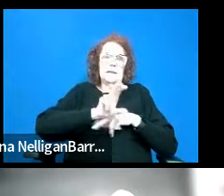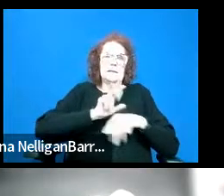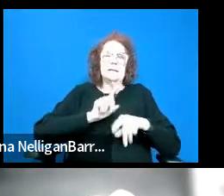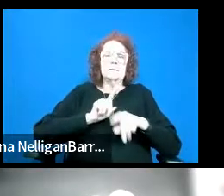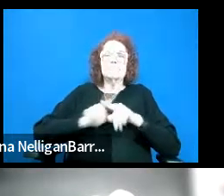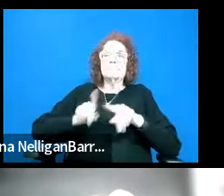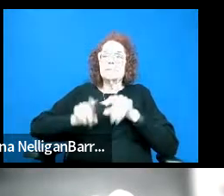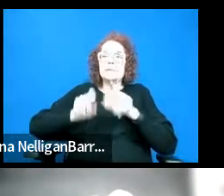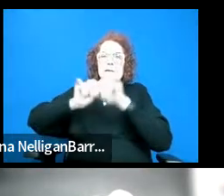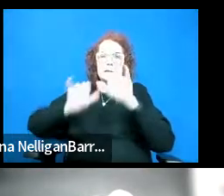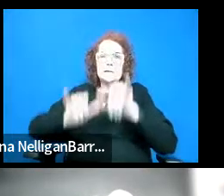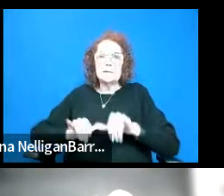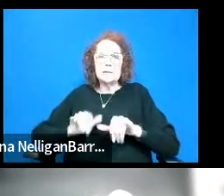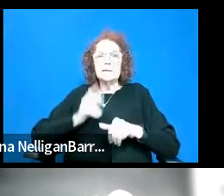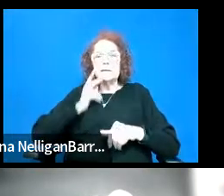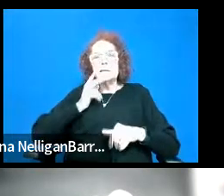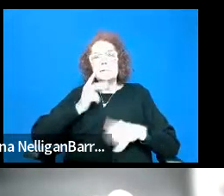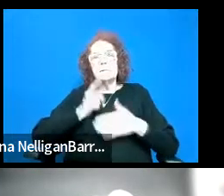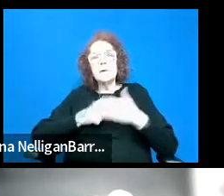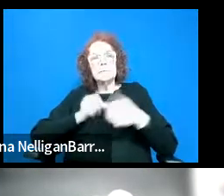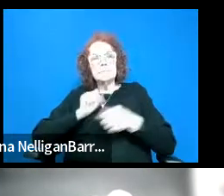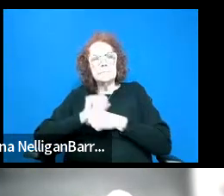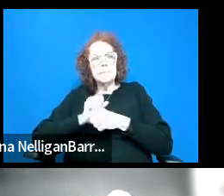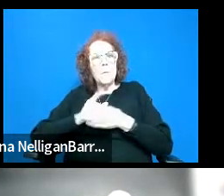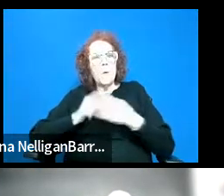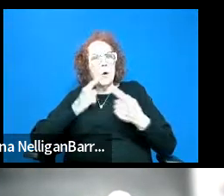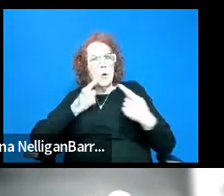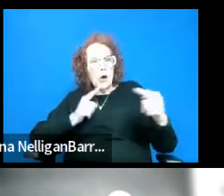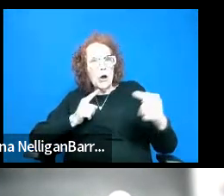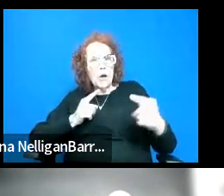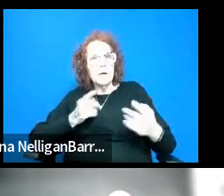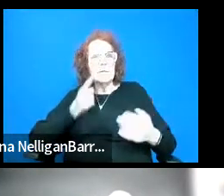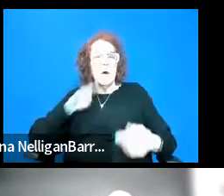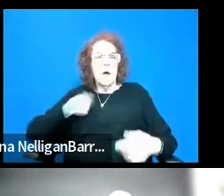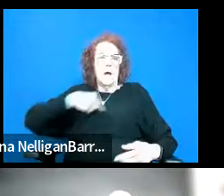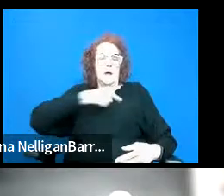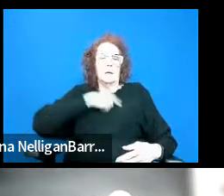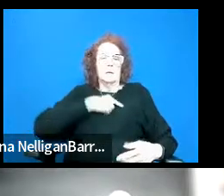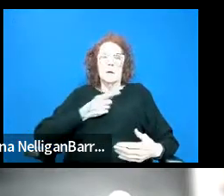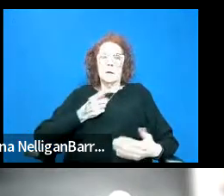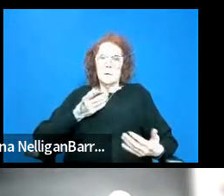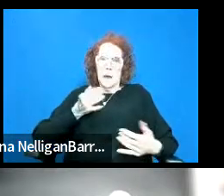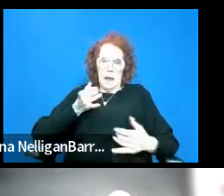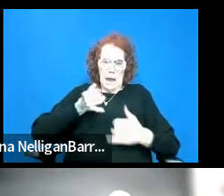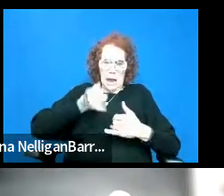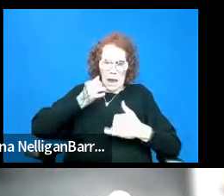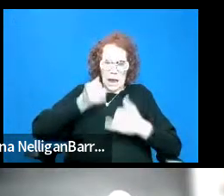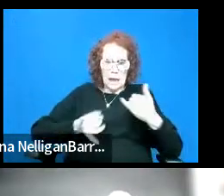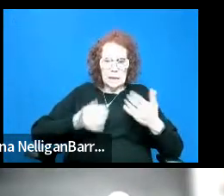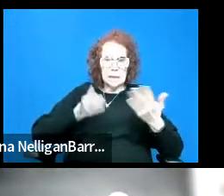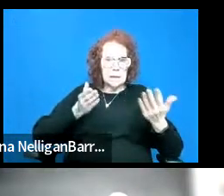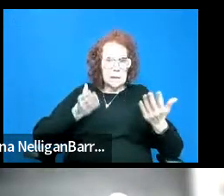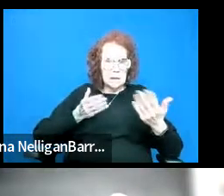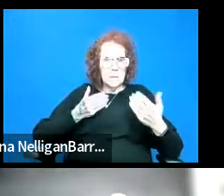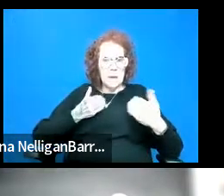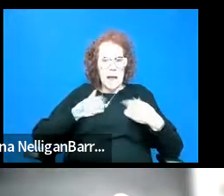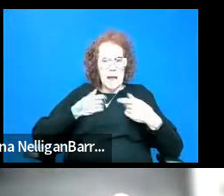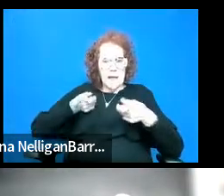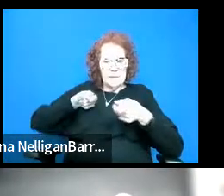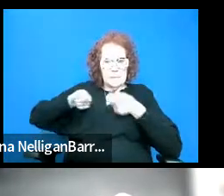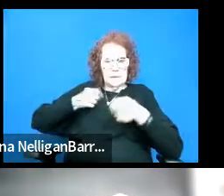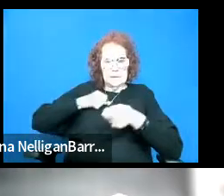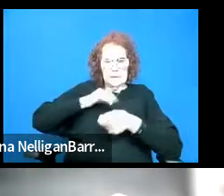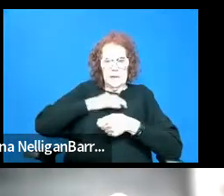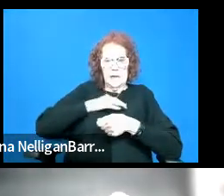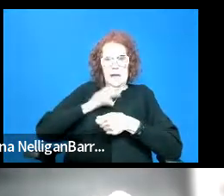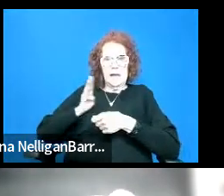can. The last thing I just want to say is that we do have a system administrator on staff, Brandon Dowdy. He came to us